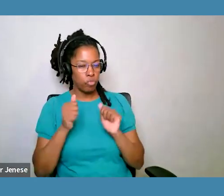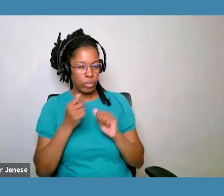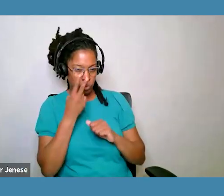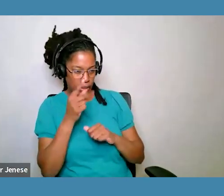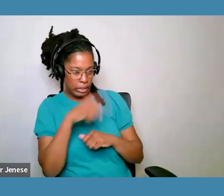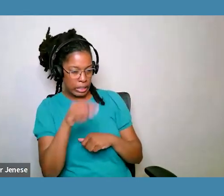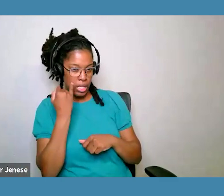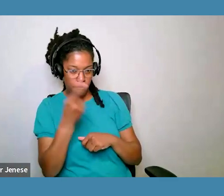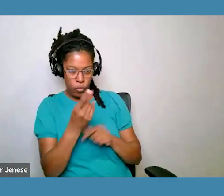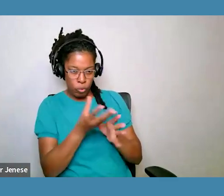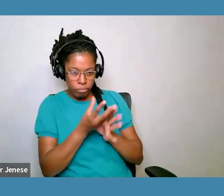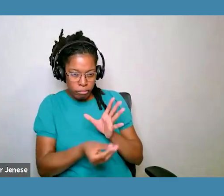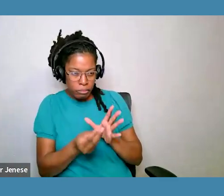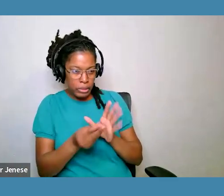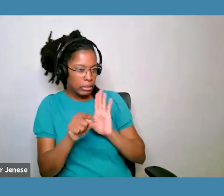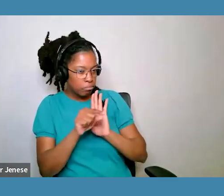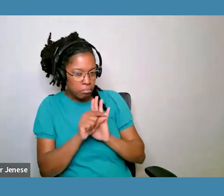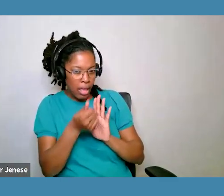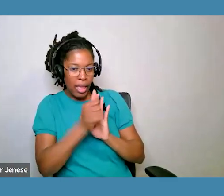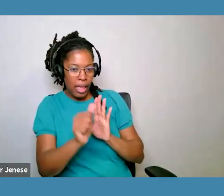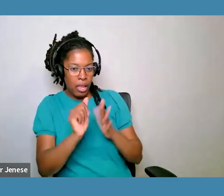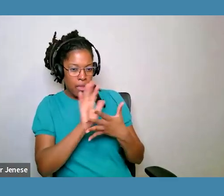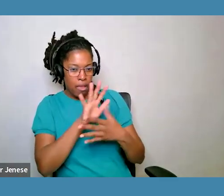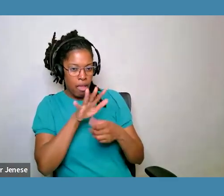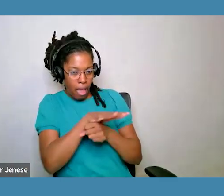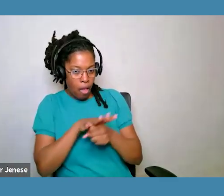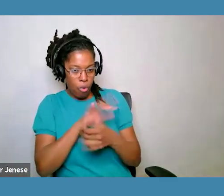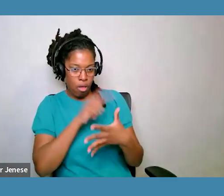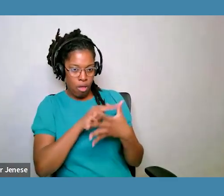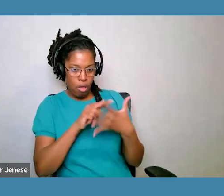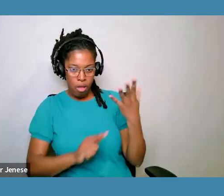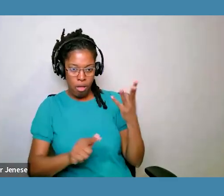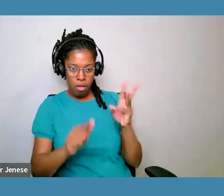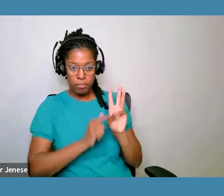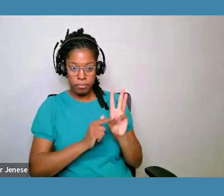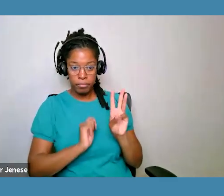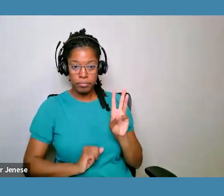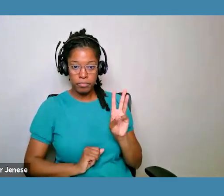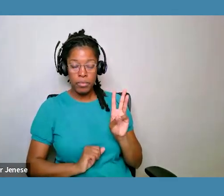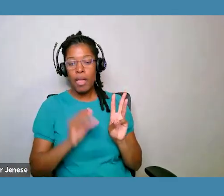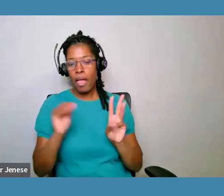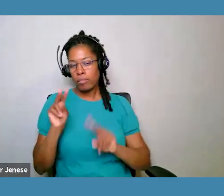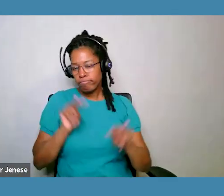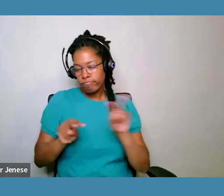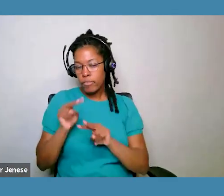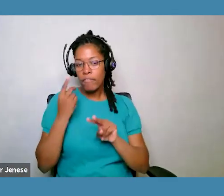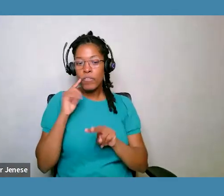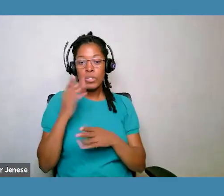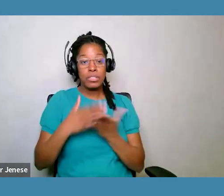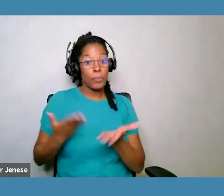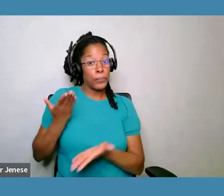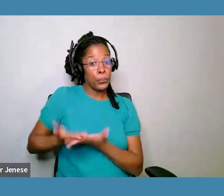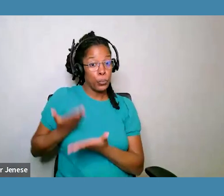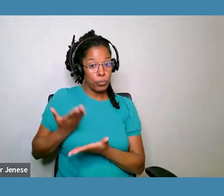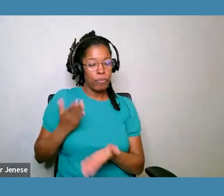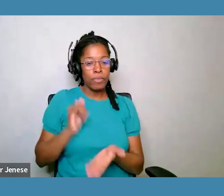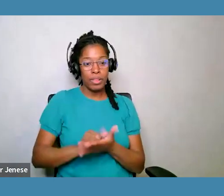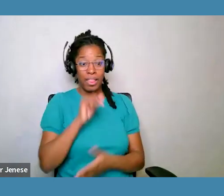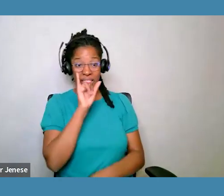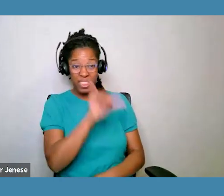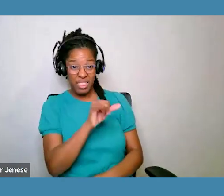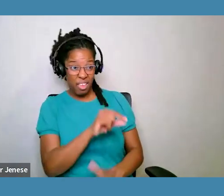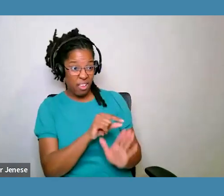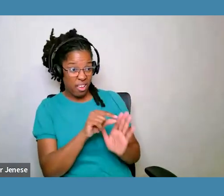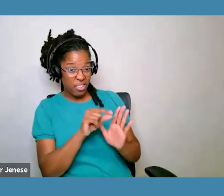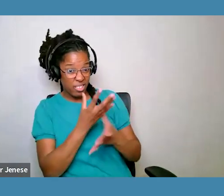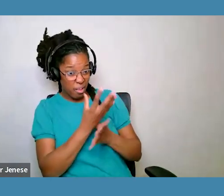in those domains. And then they're looking for some proof that these deficits